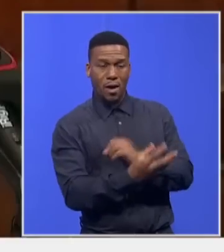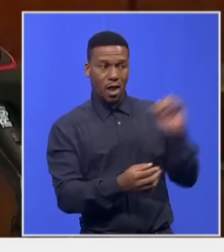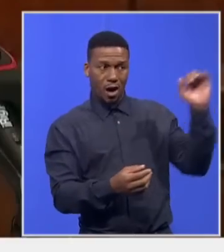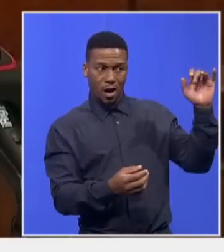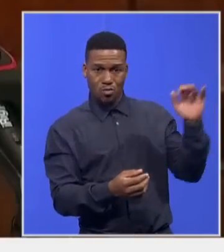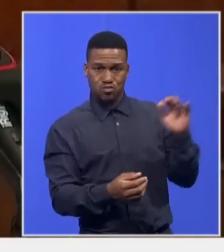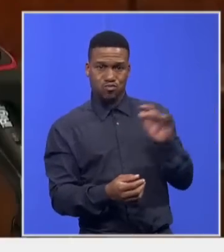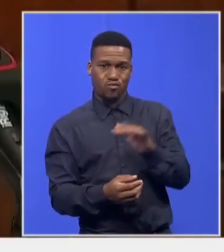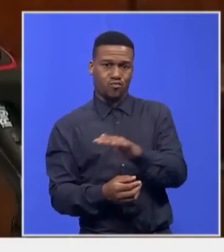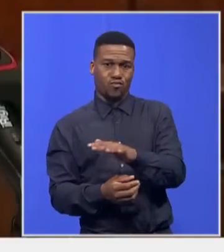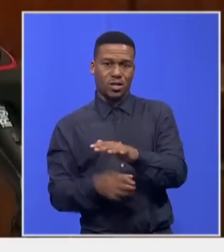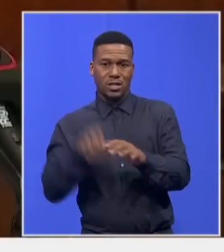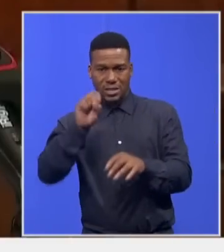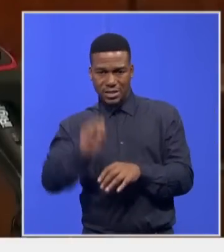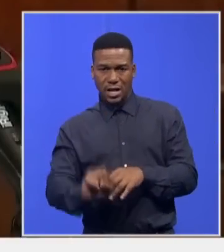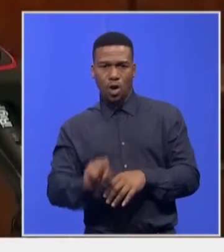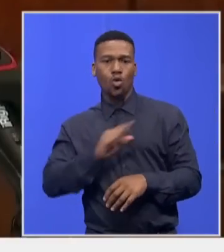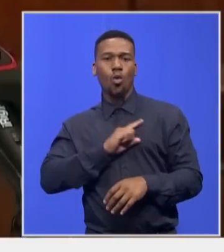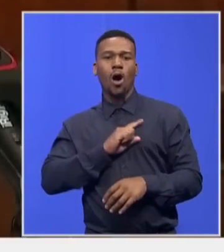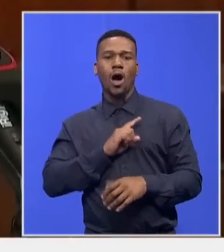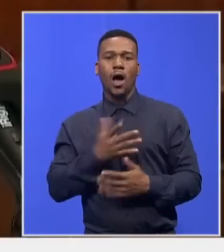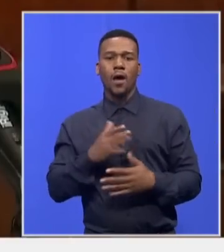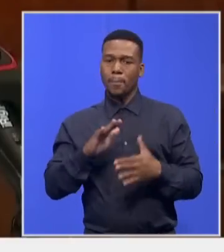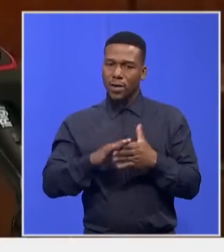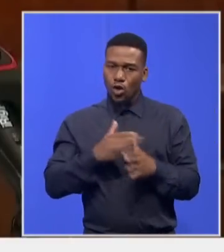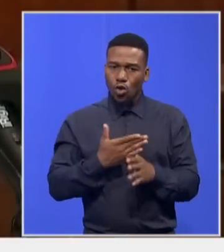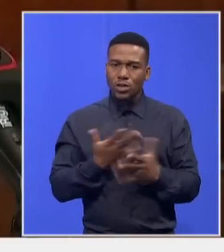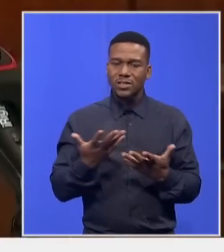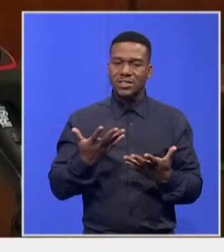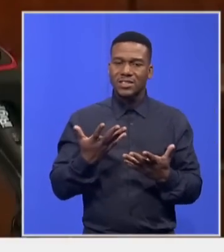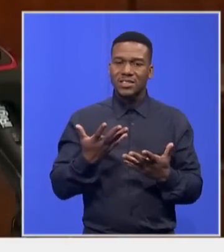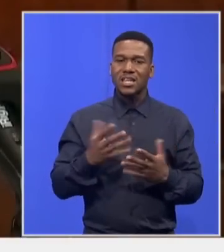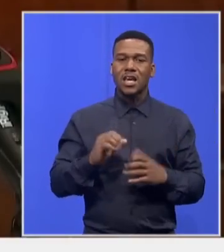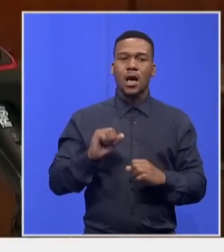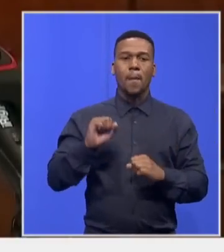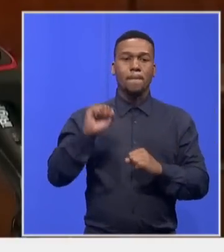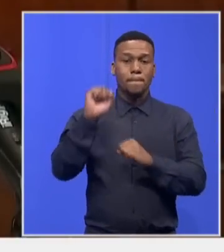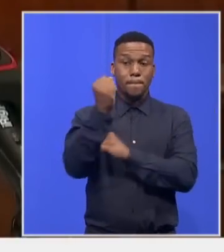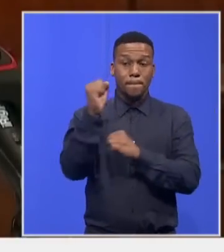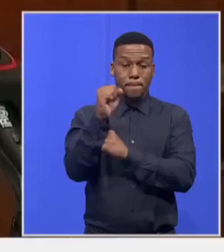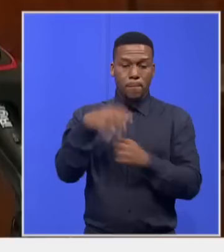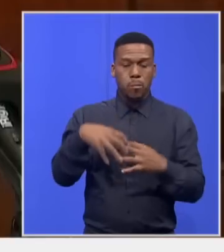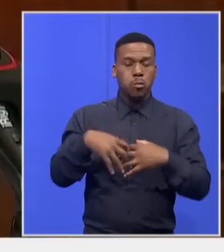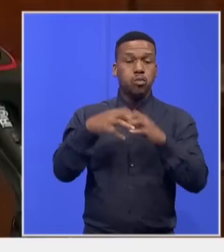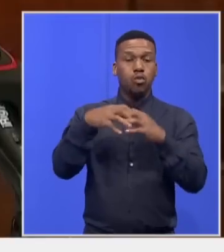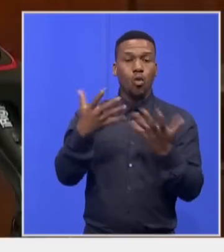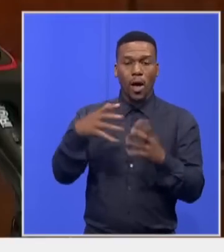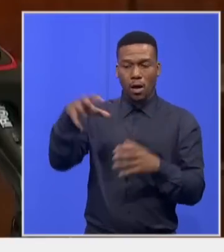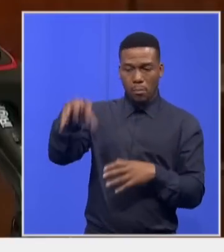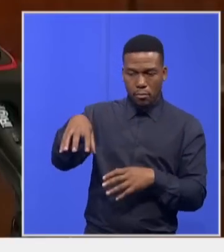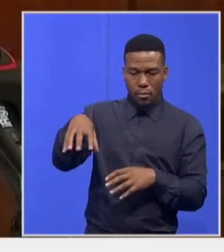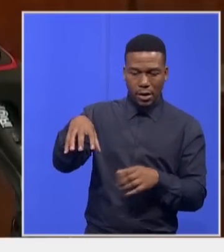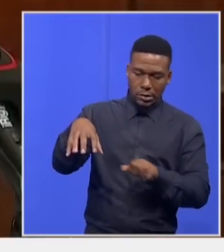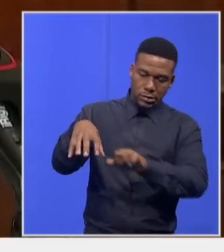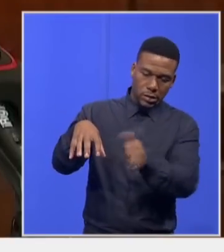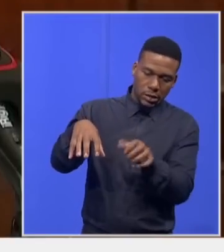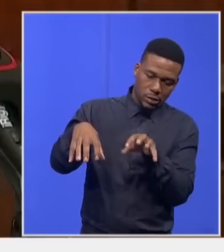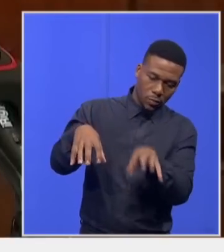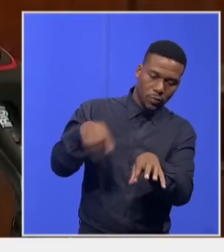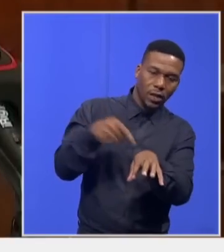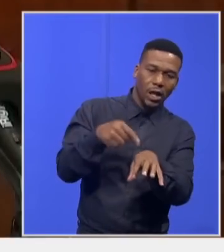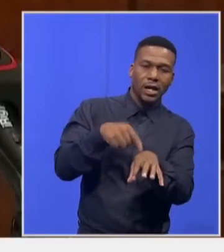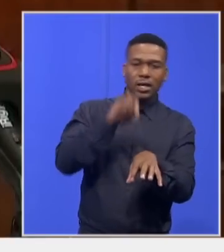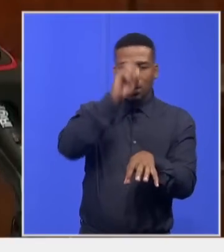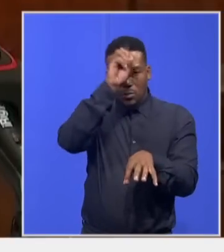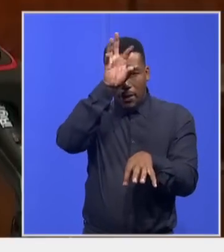are constructed, power stations are constructed at the mouth of these mines, closer to source, so closer to